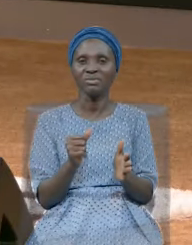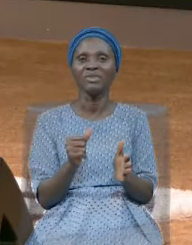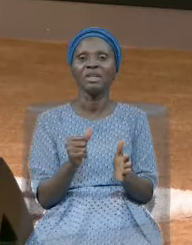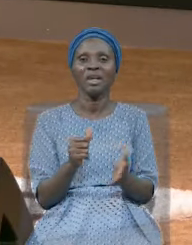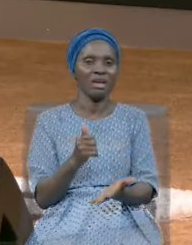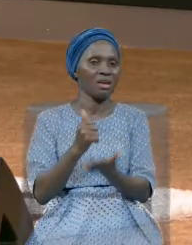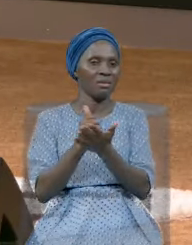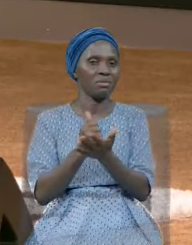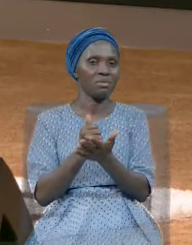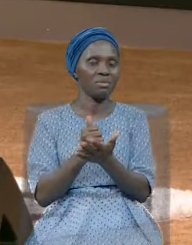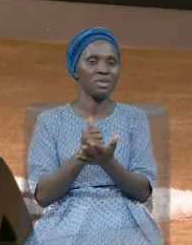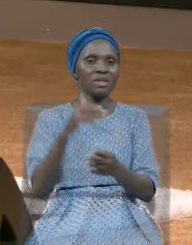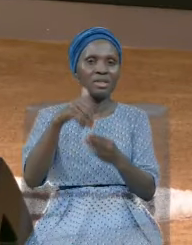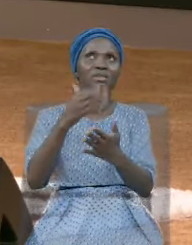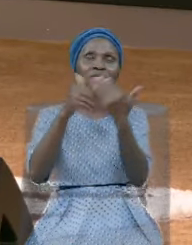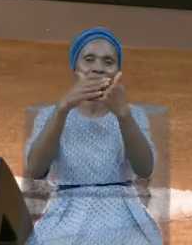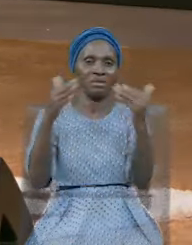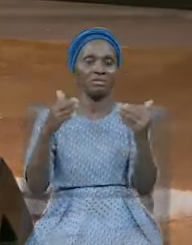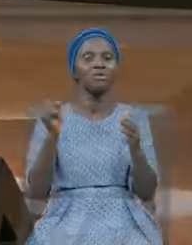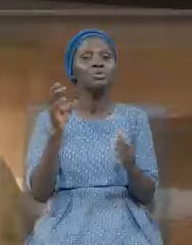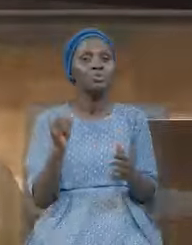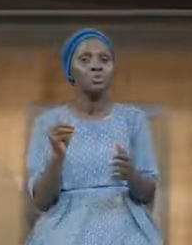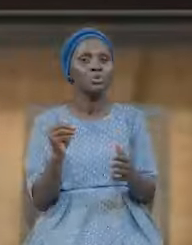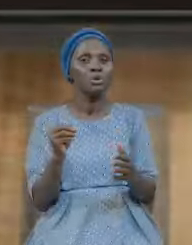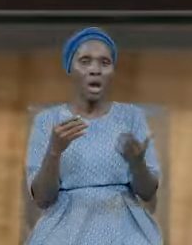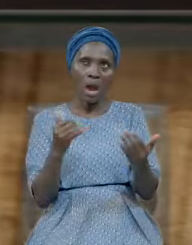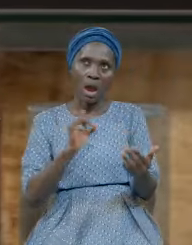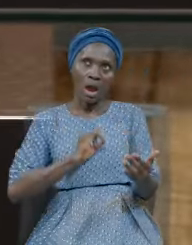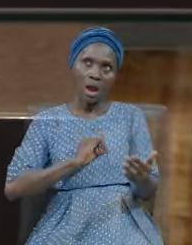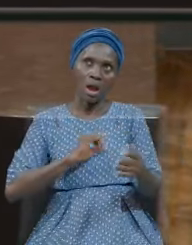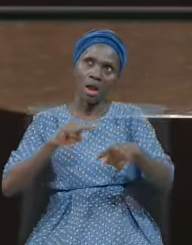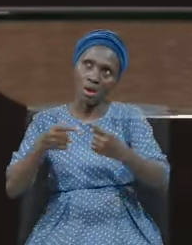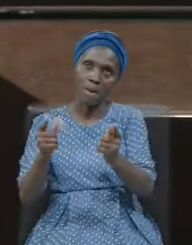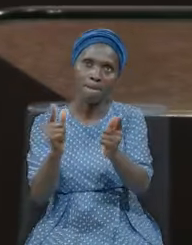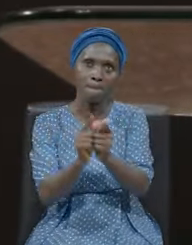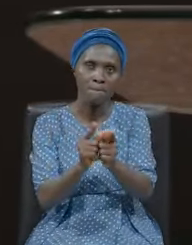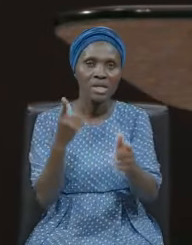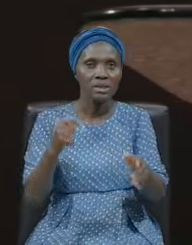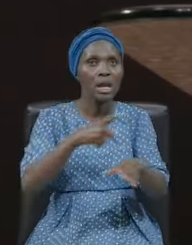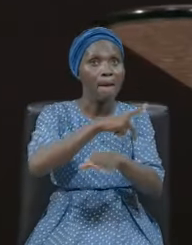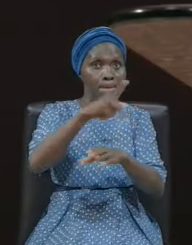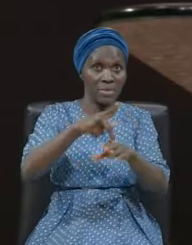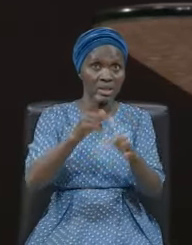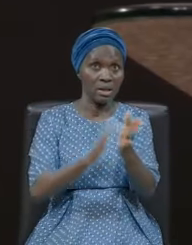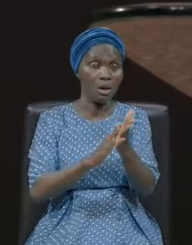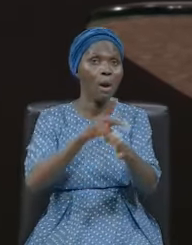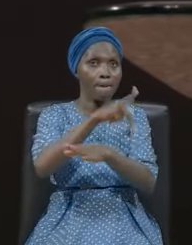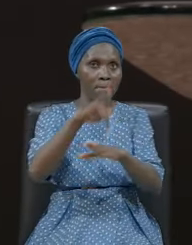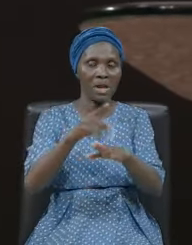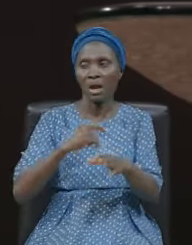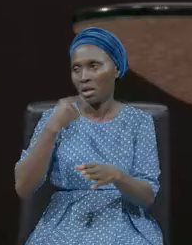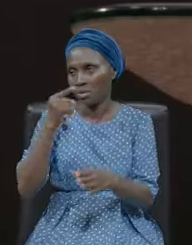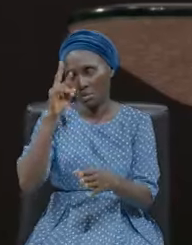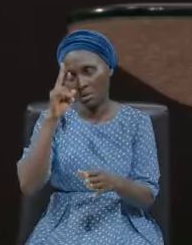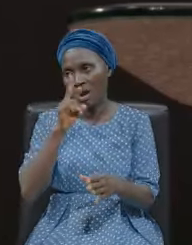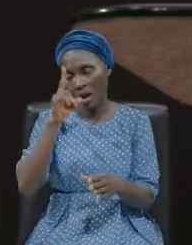So I went to the principal and I told the principal, sir,